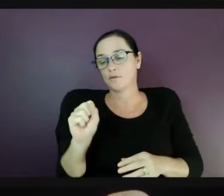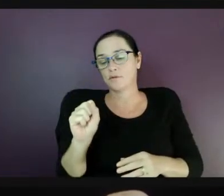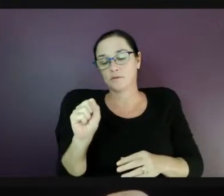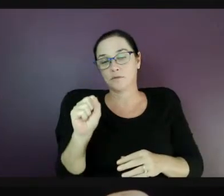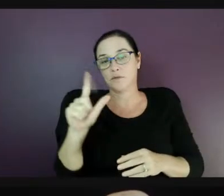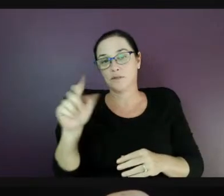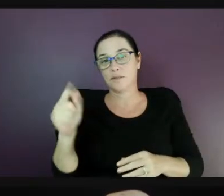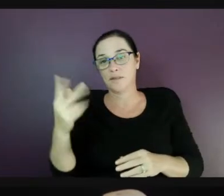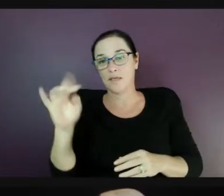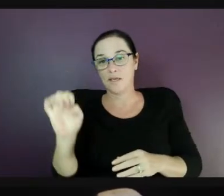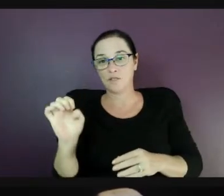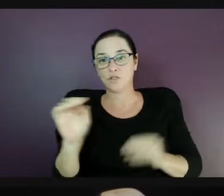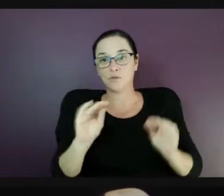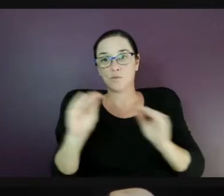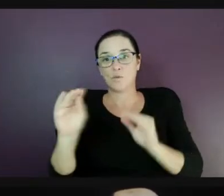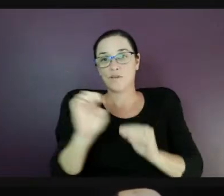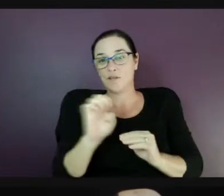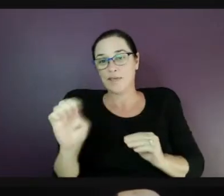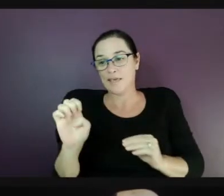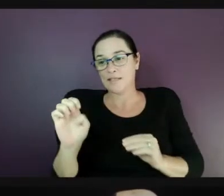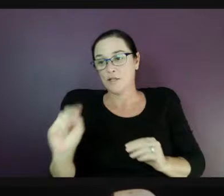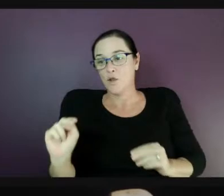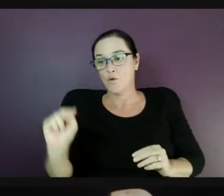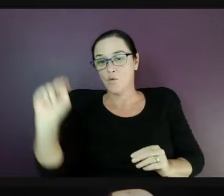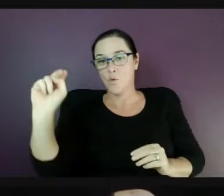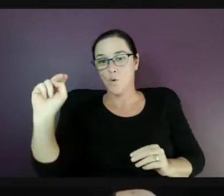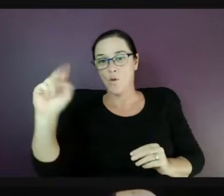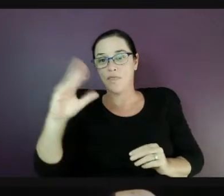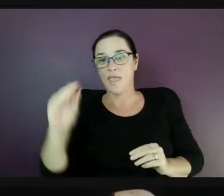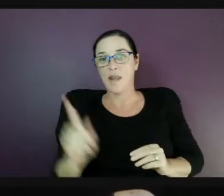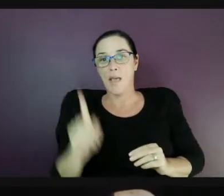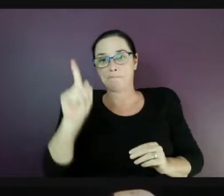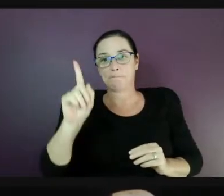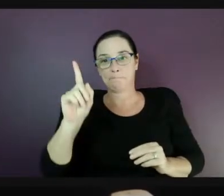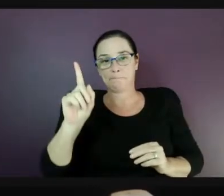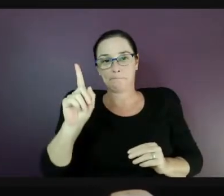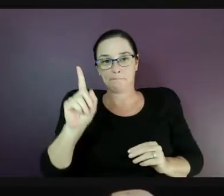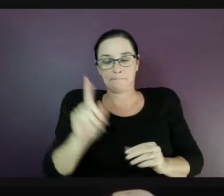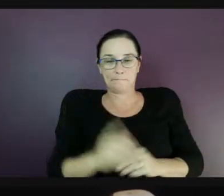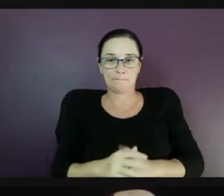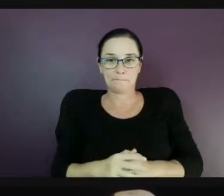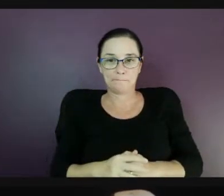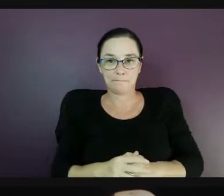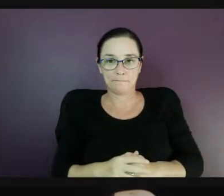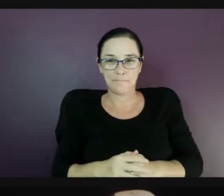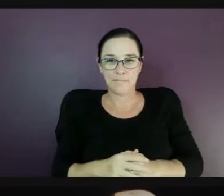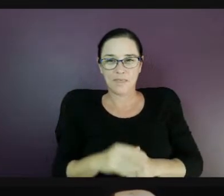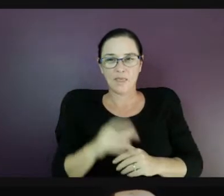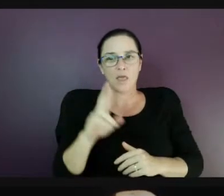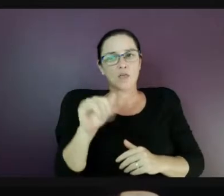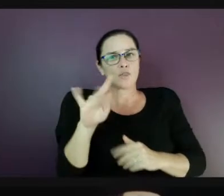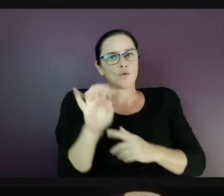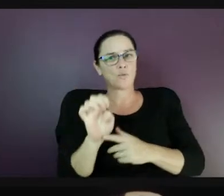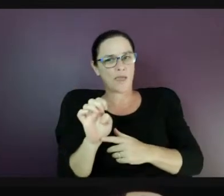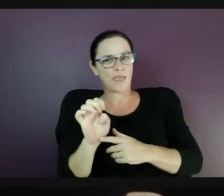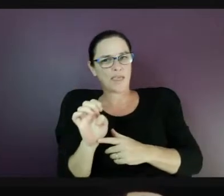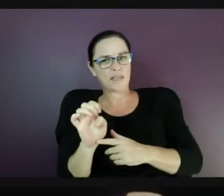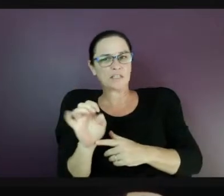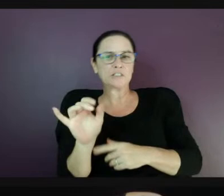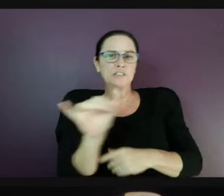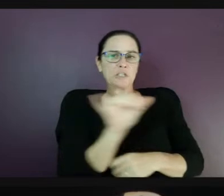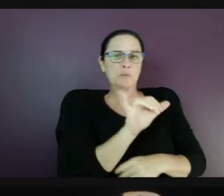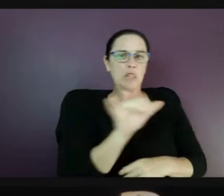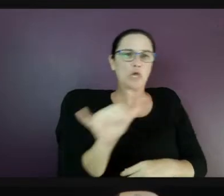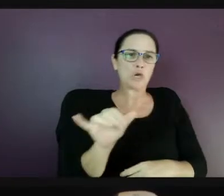east, to the north, and up as well. The rate is not really that different at Byron's Ledge